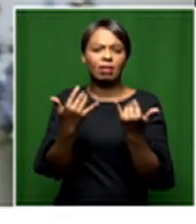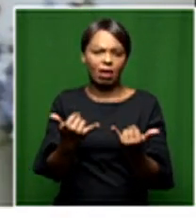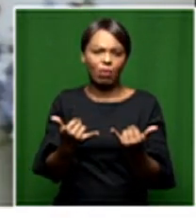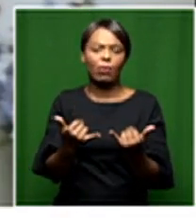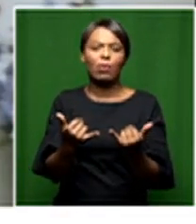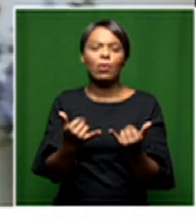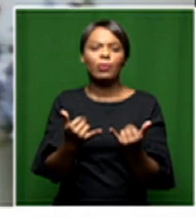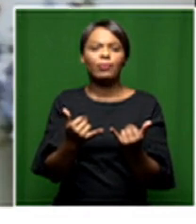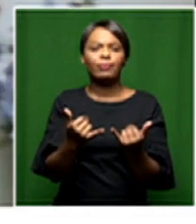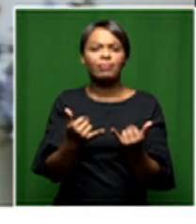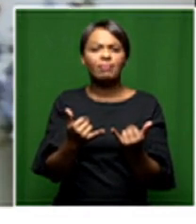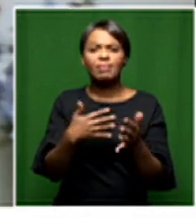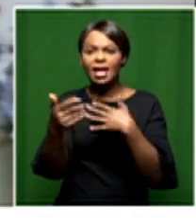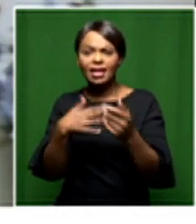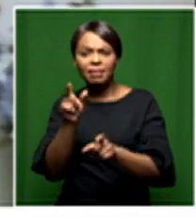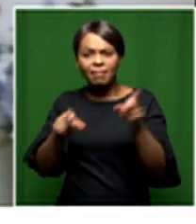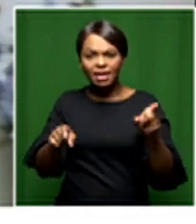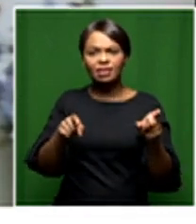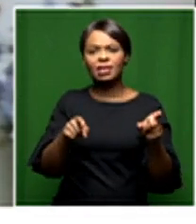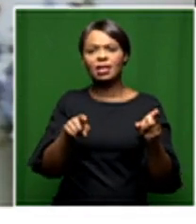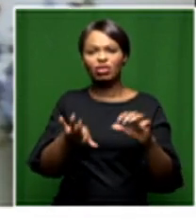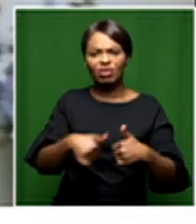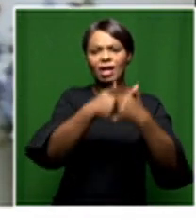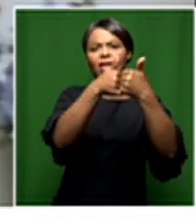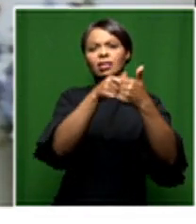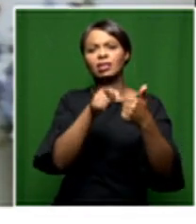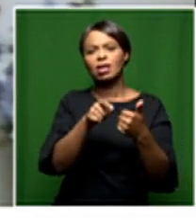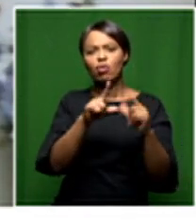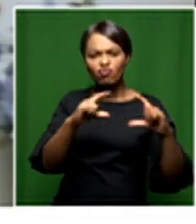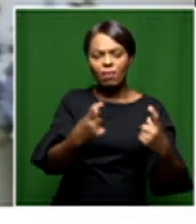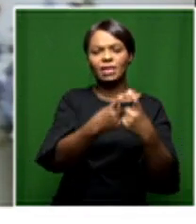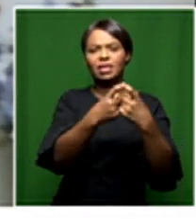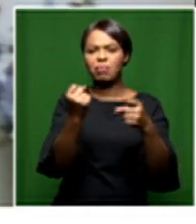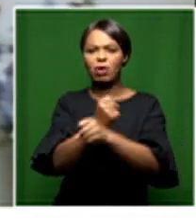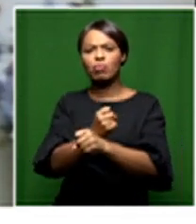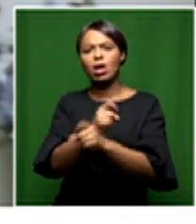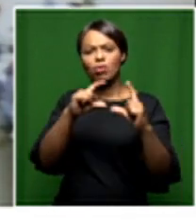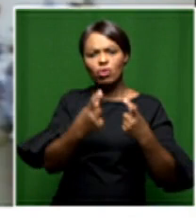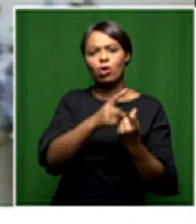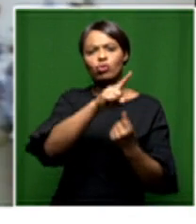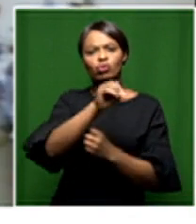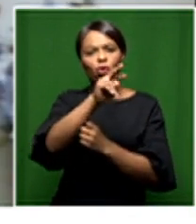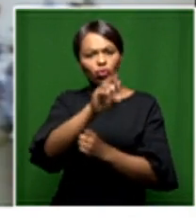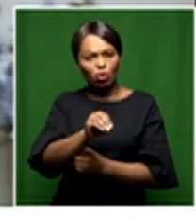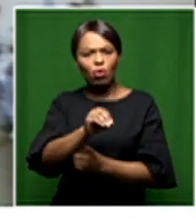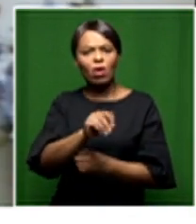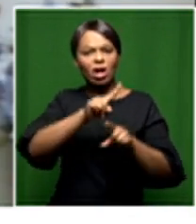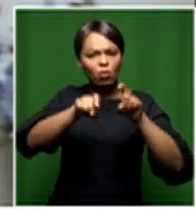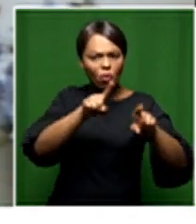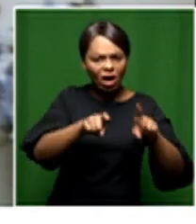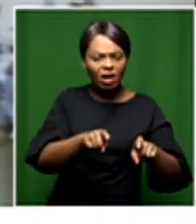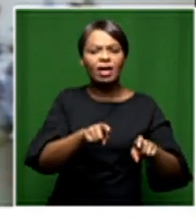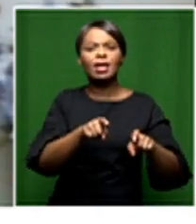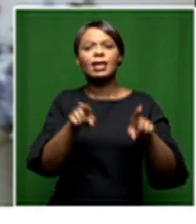is challenging a central commission like the Zondo Commission of Inquiry, acting on